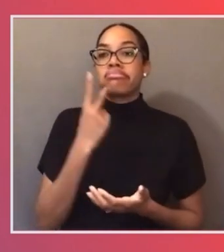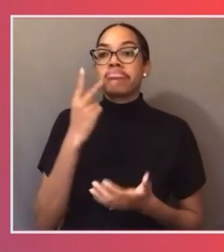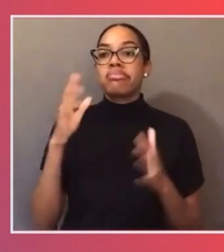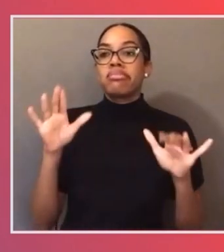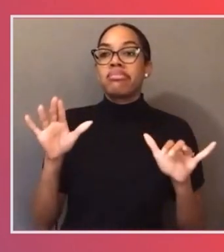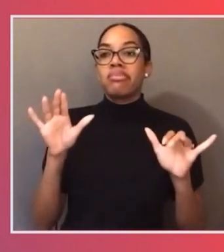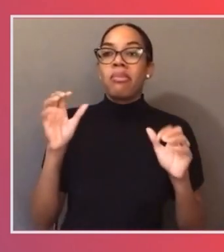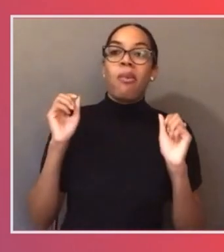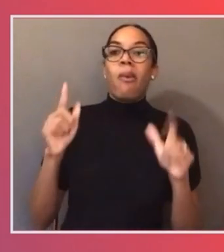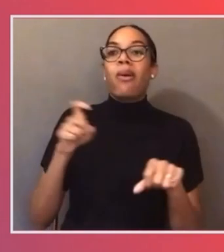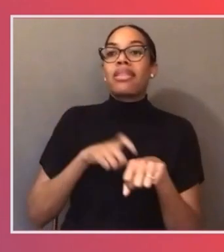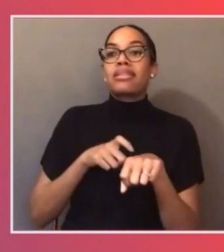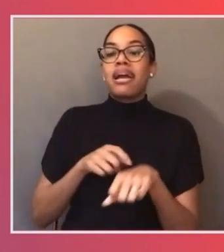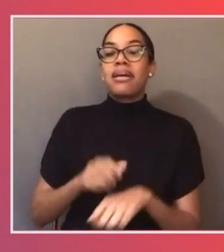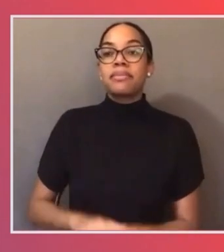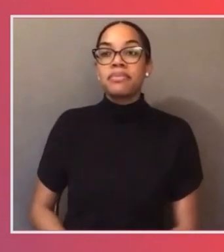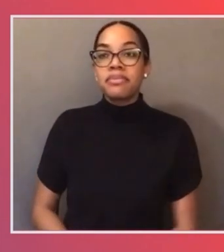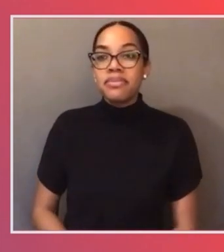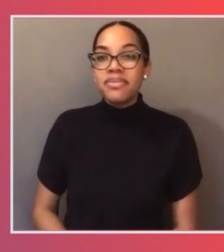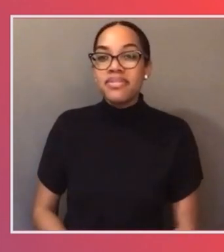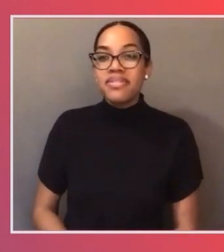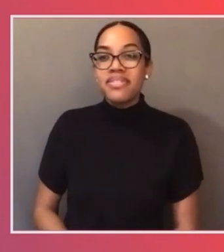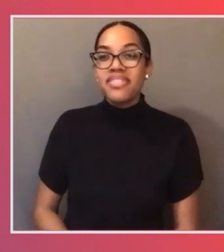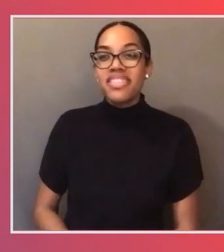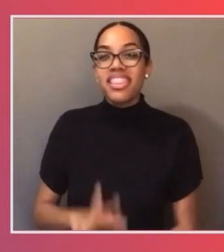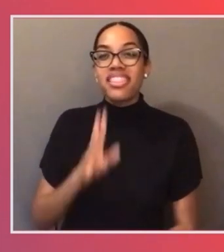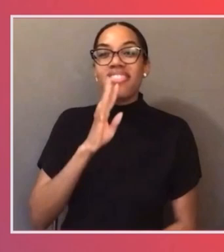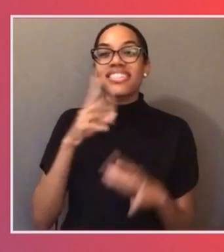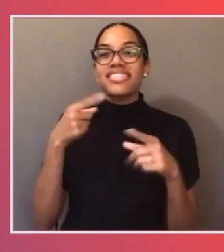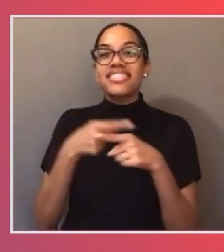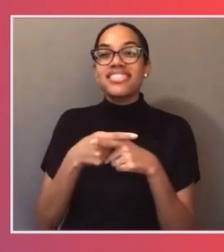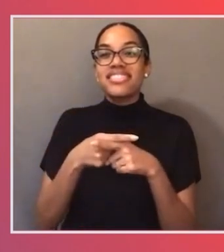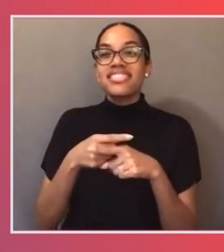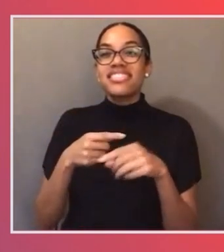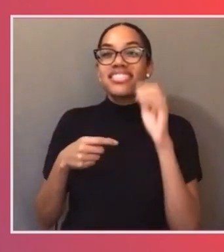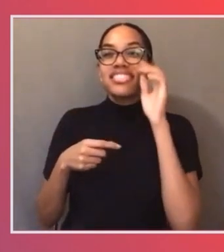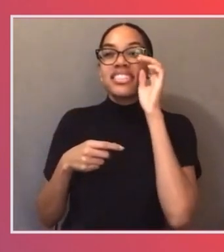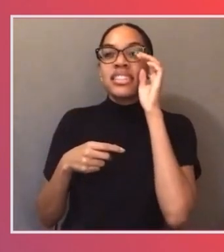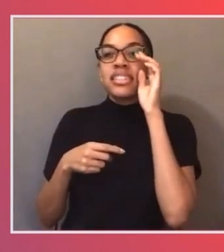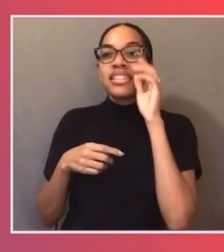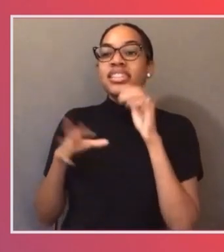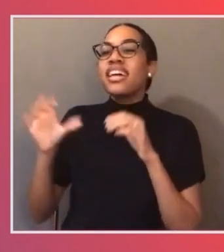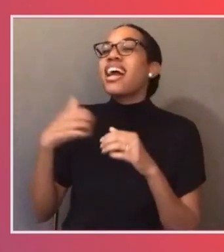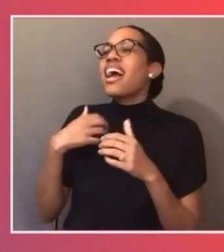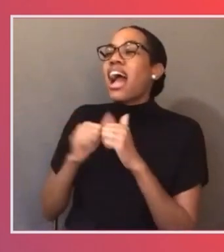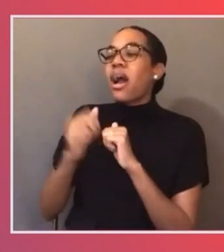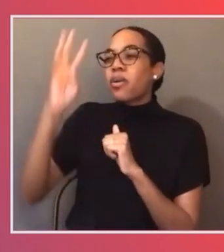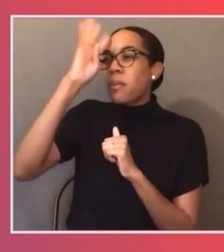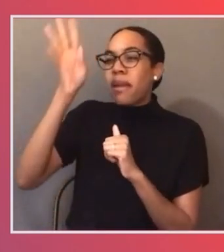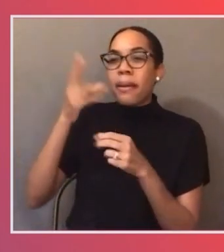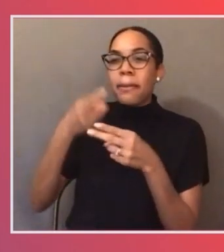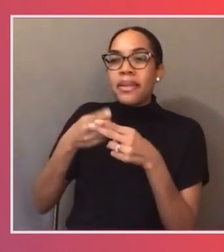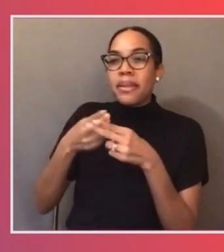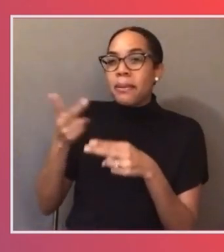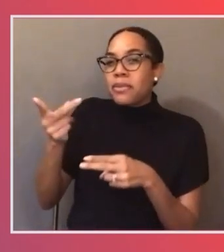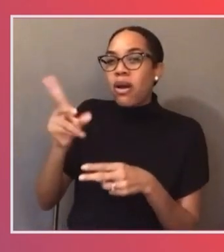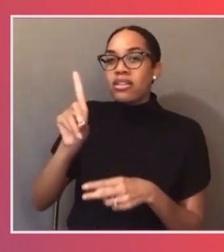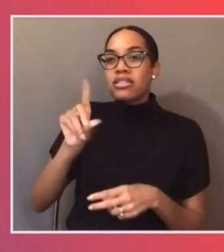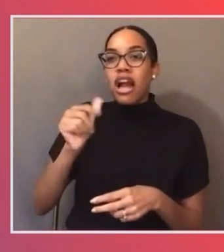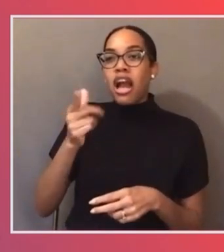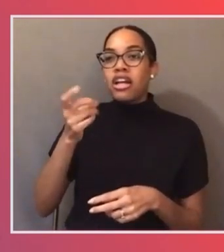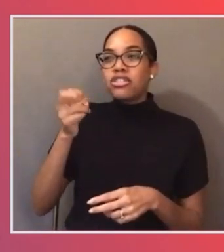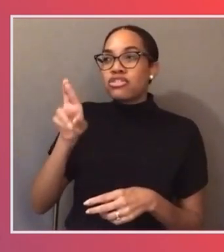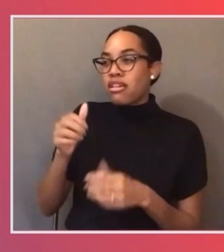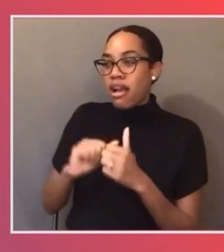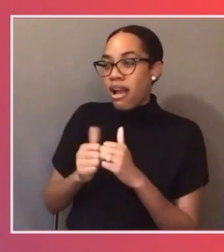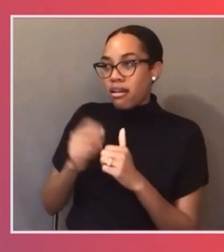of flack for this because everyone's like, oh, I thought you're from Boston. It has nothing to do with the Dodgers. When I first saw him,